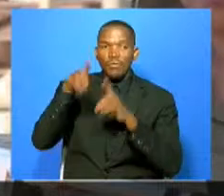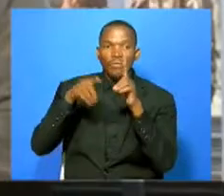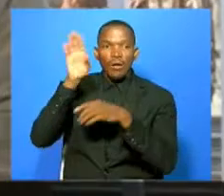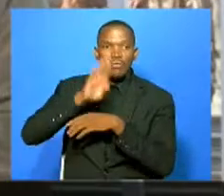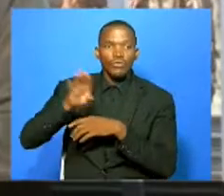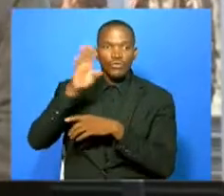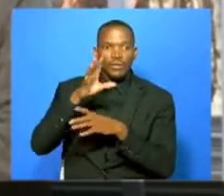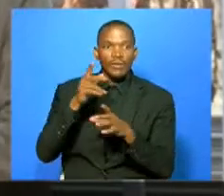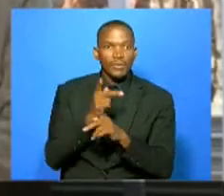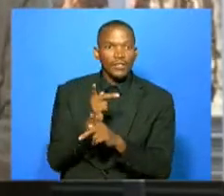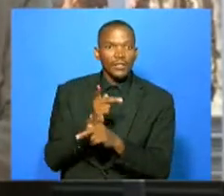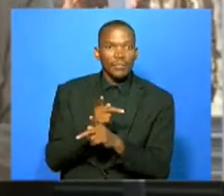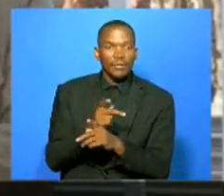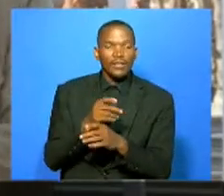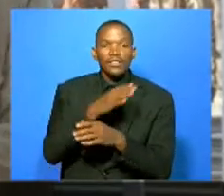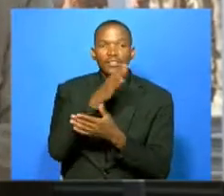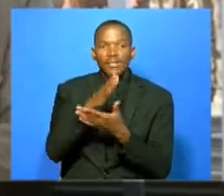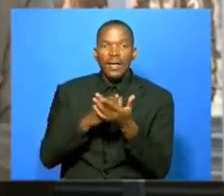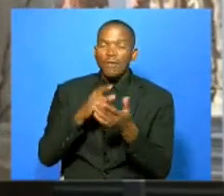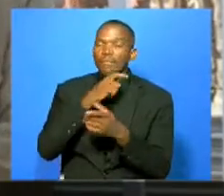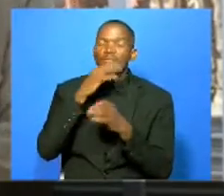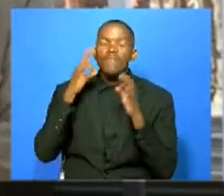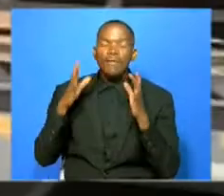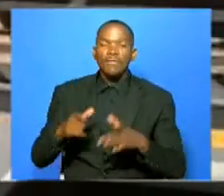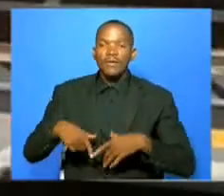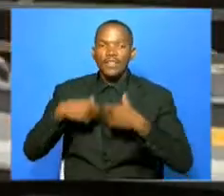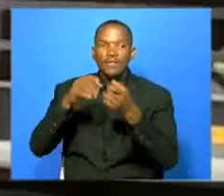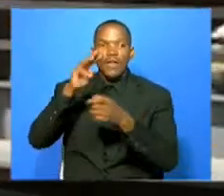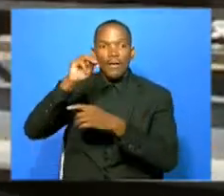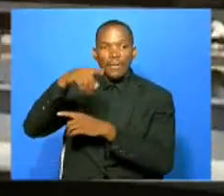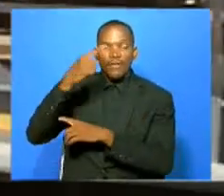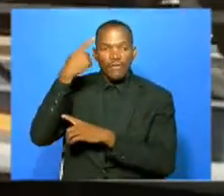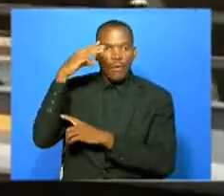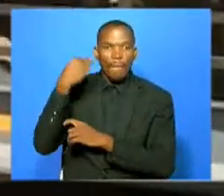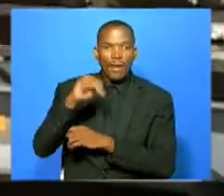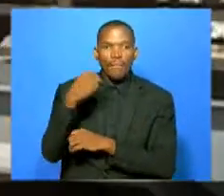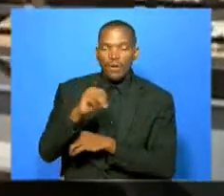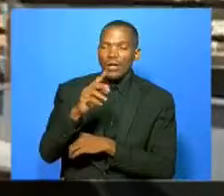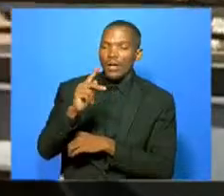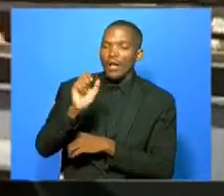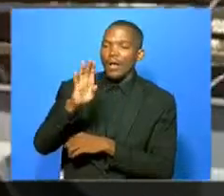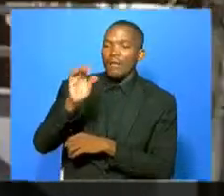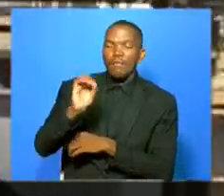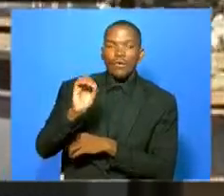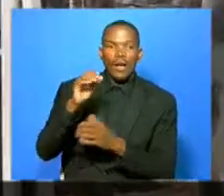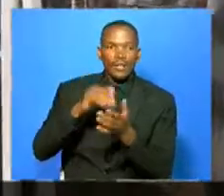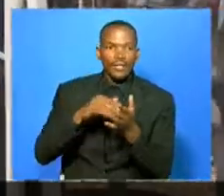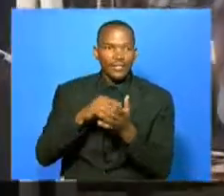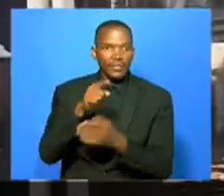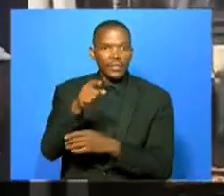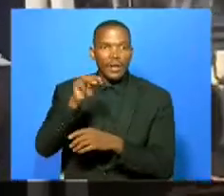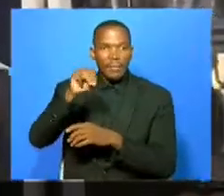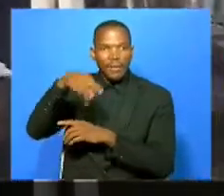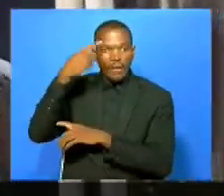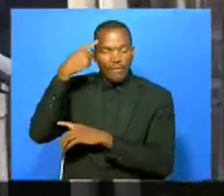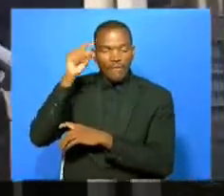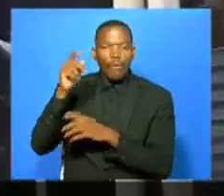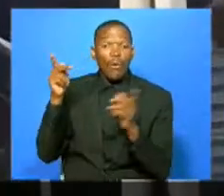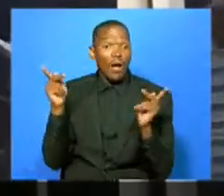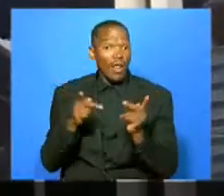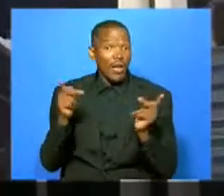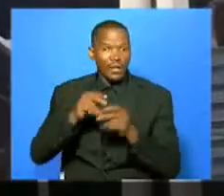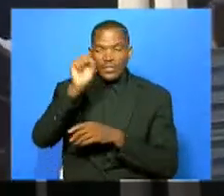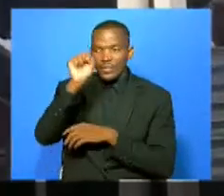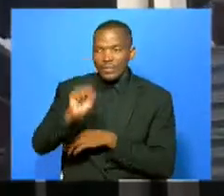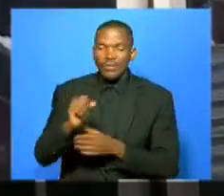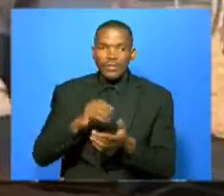ka bobone. Bangwe ba ba abileng dipotse ba akaretsa mopalamente wa Molepolle South Re Kabomoreng ga mmogo le mopalamente wa Kgalagadi